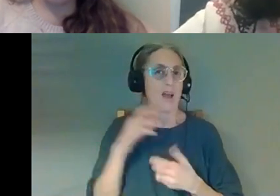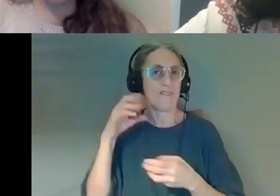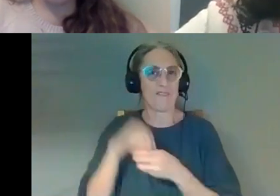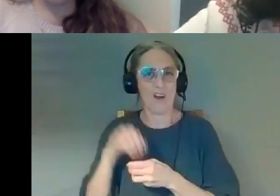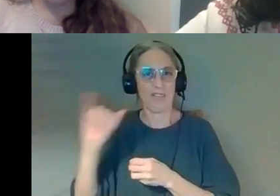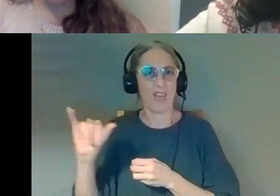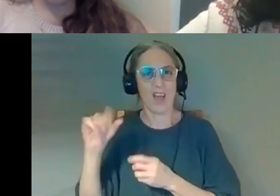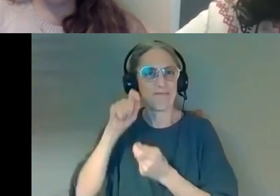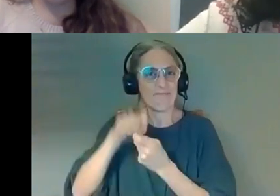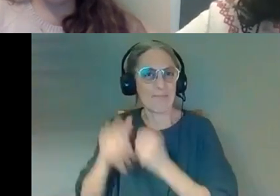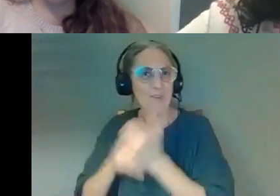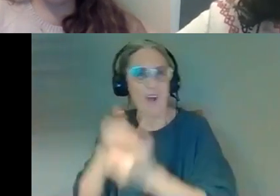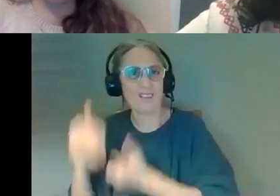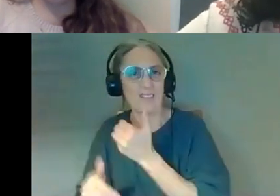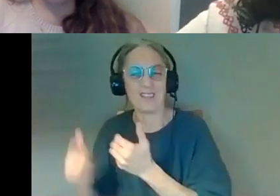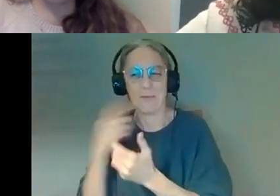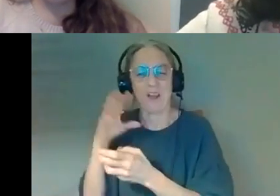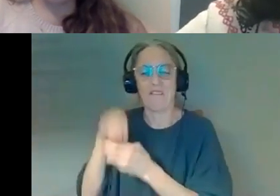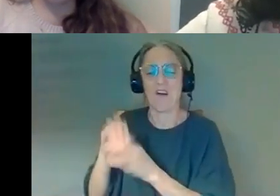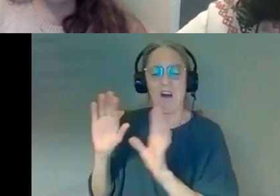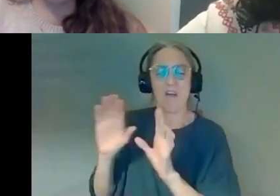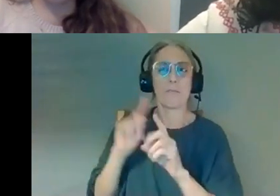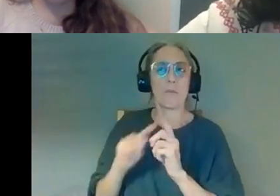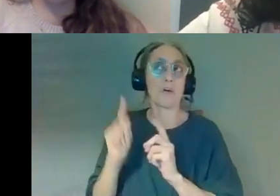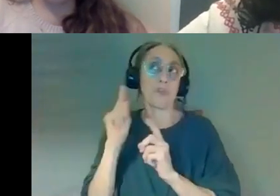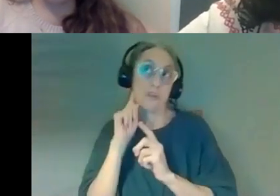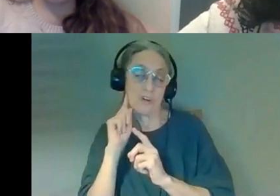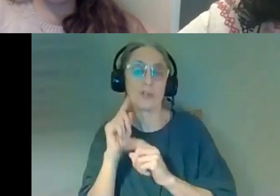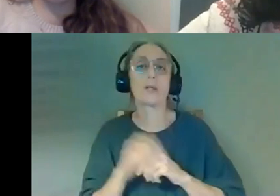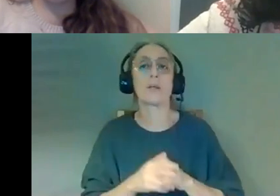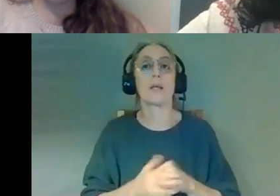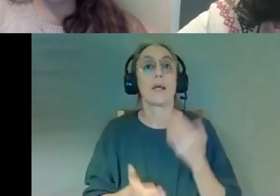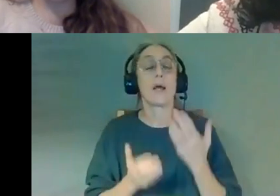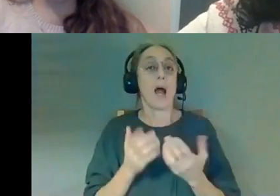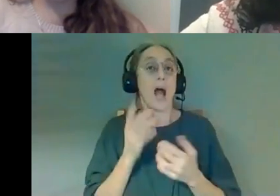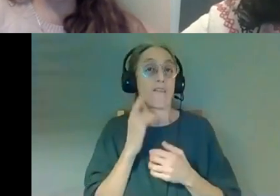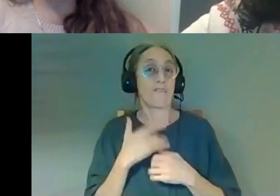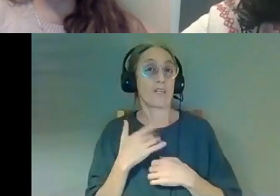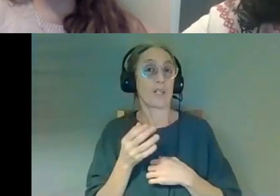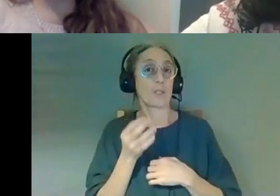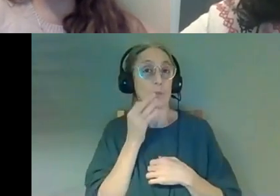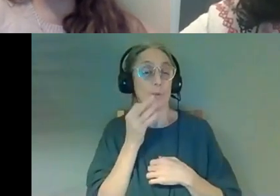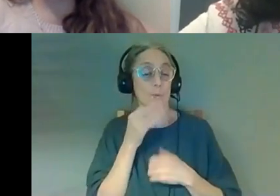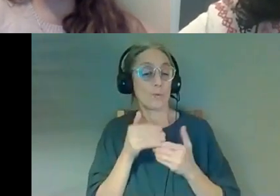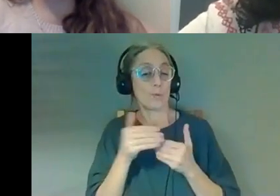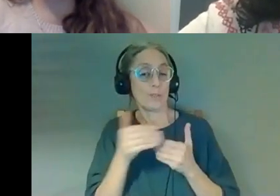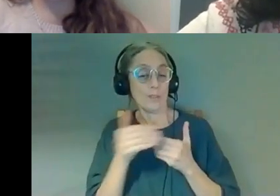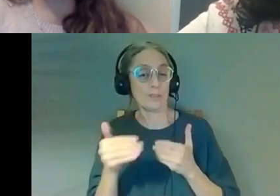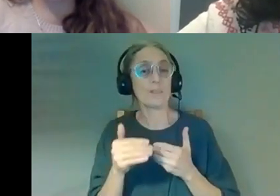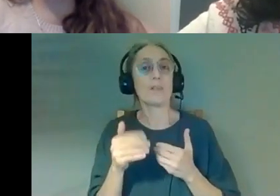process, but I'm assuming that we'll hear some announcements for grants during this first round of funding.